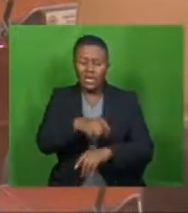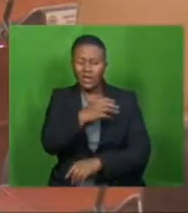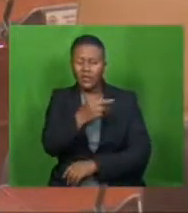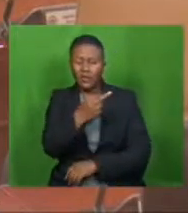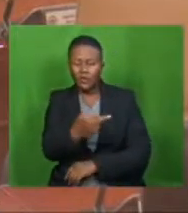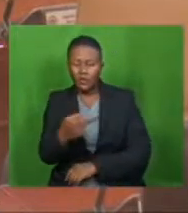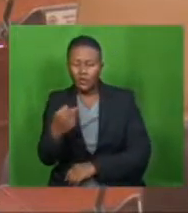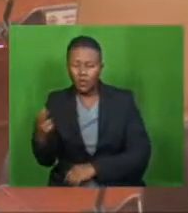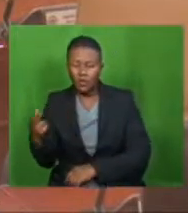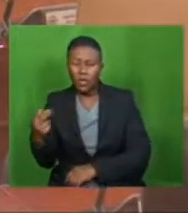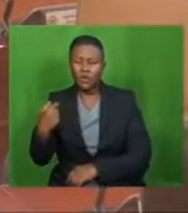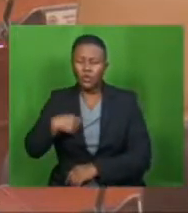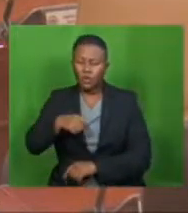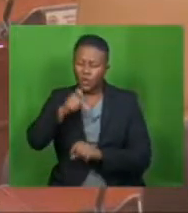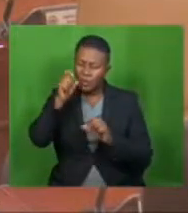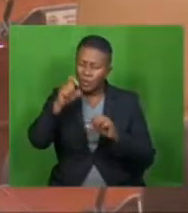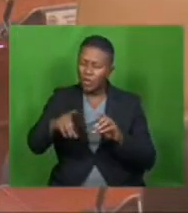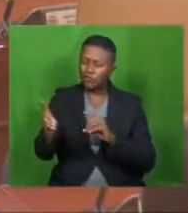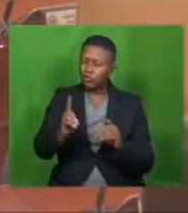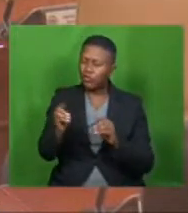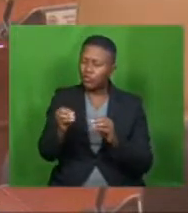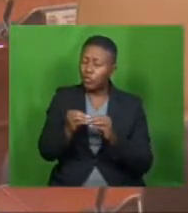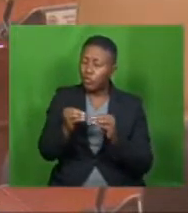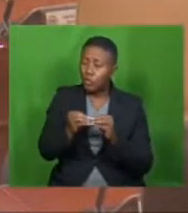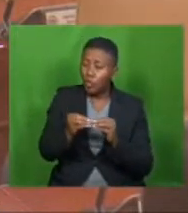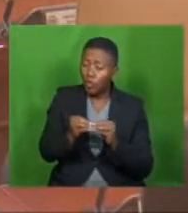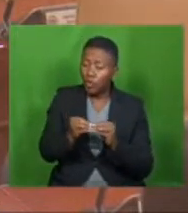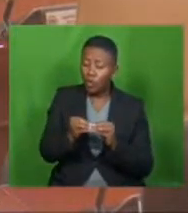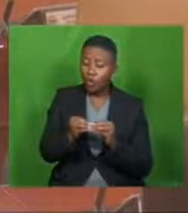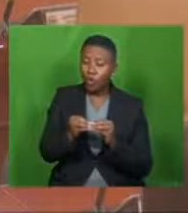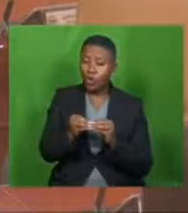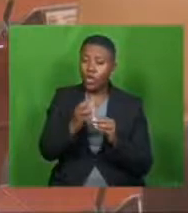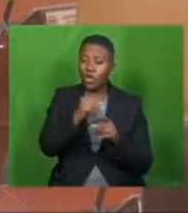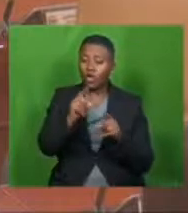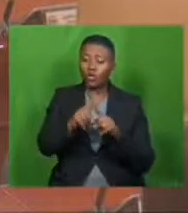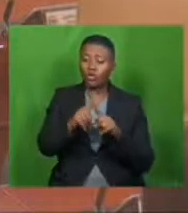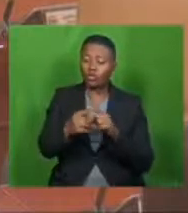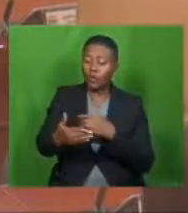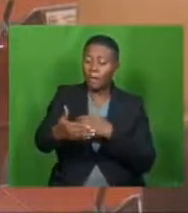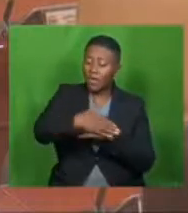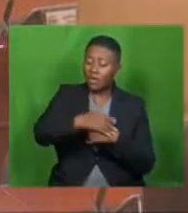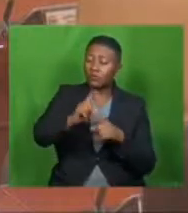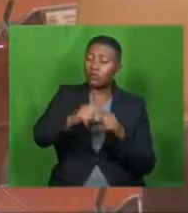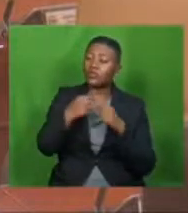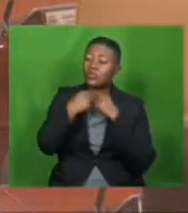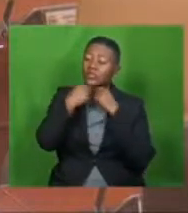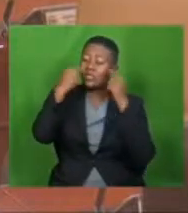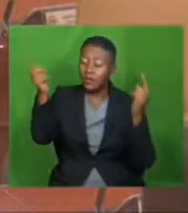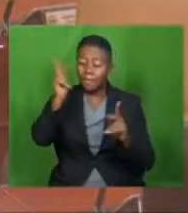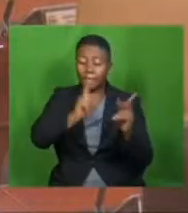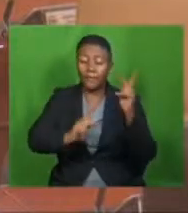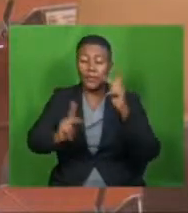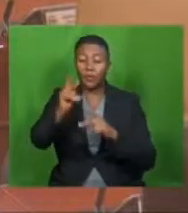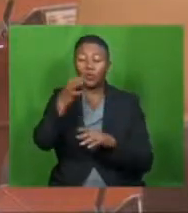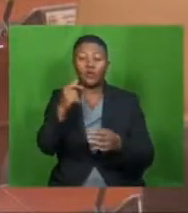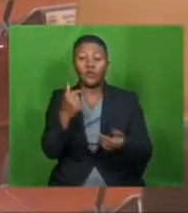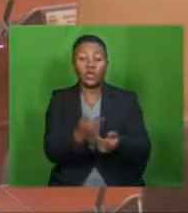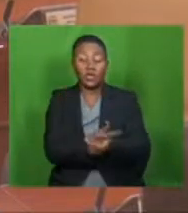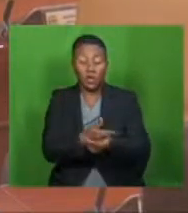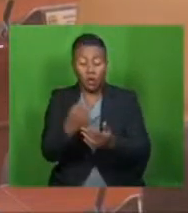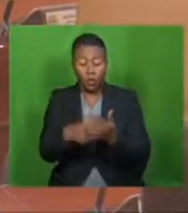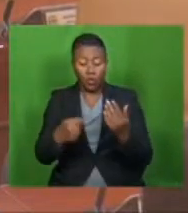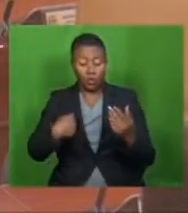do as much as we can, and also to report back to the people of Ghana what we have done on that